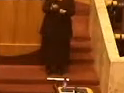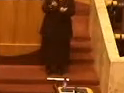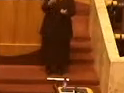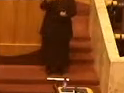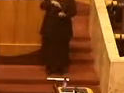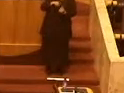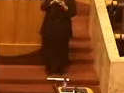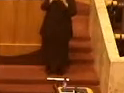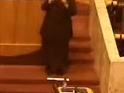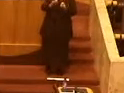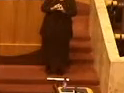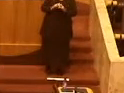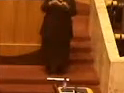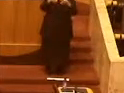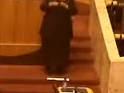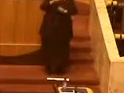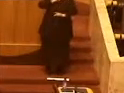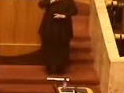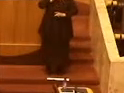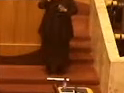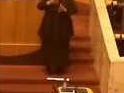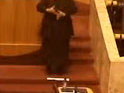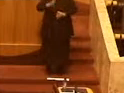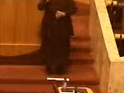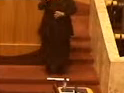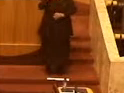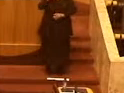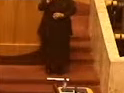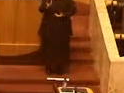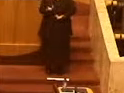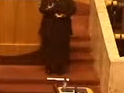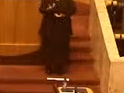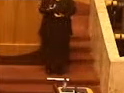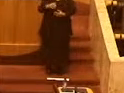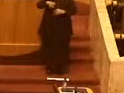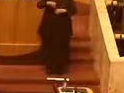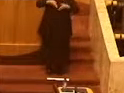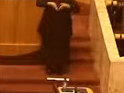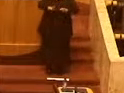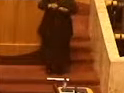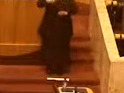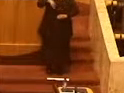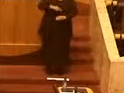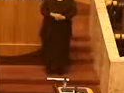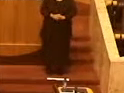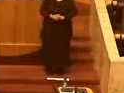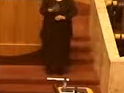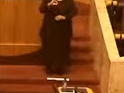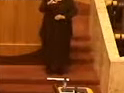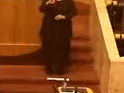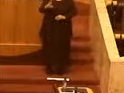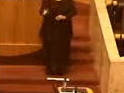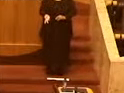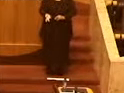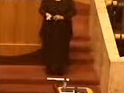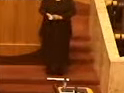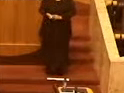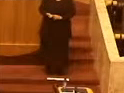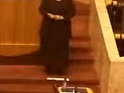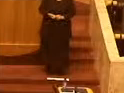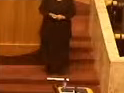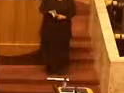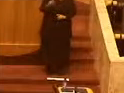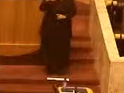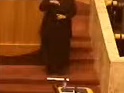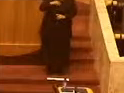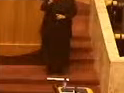a department and road users alike are faced with on our provincial road network on a daily basis. We are